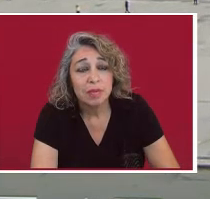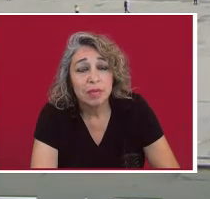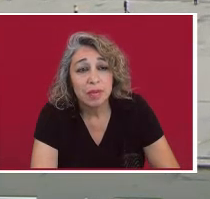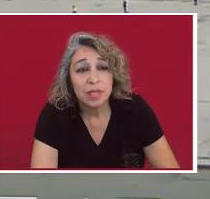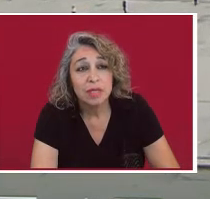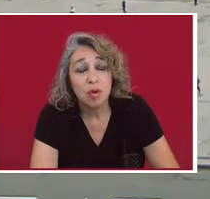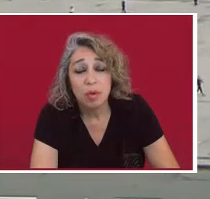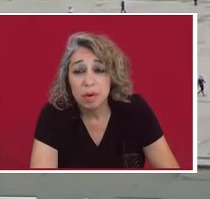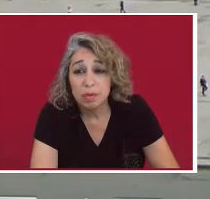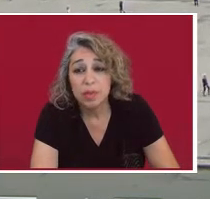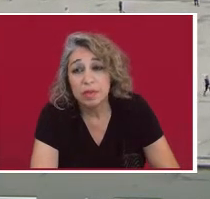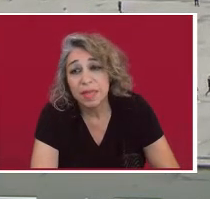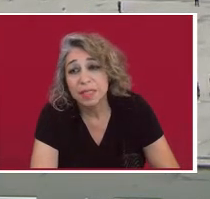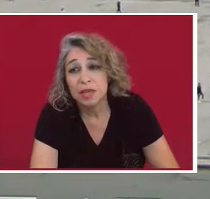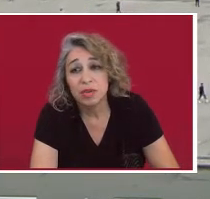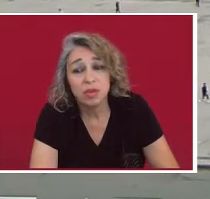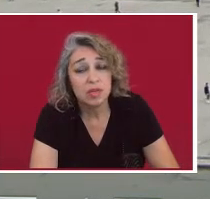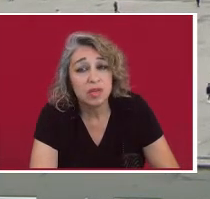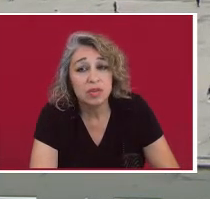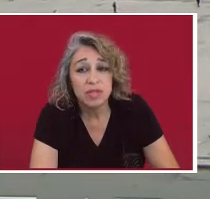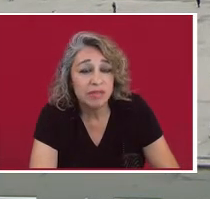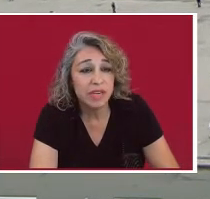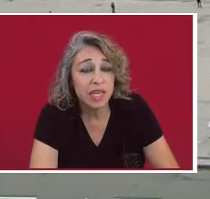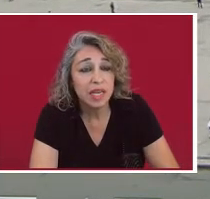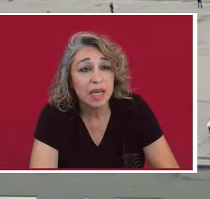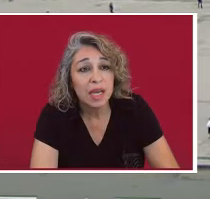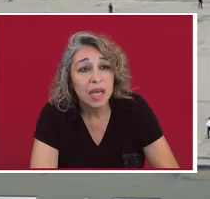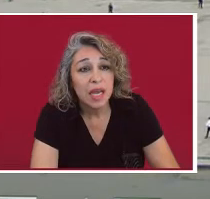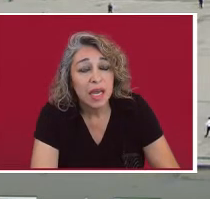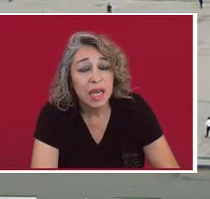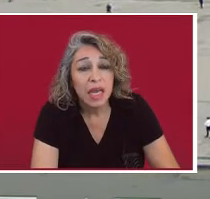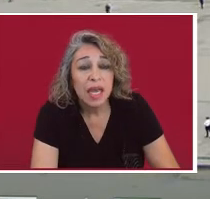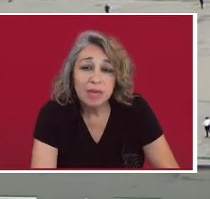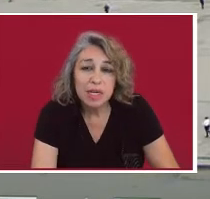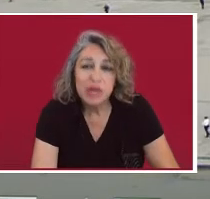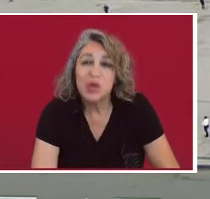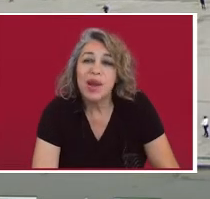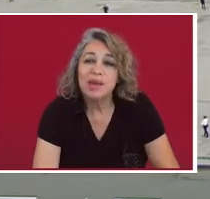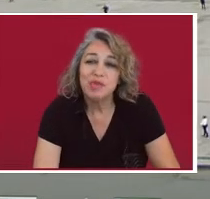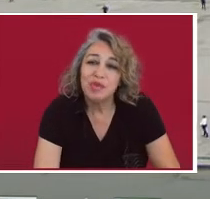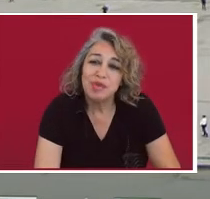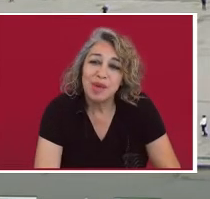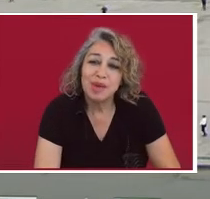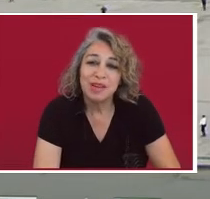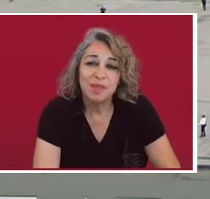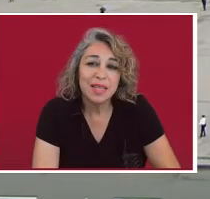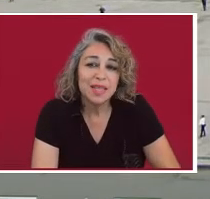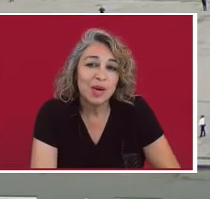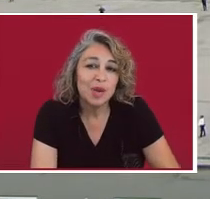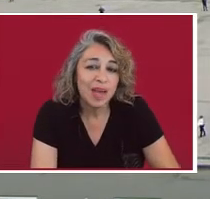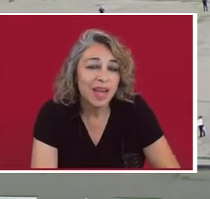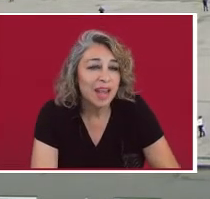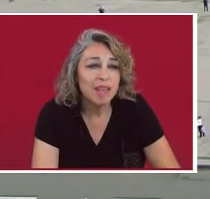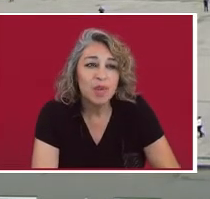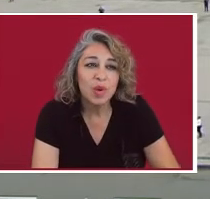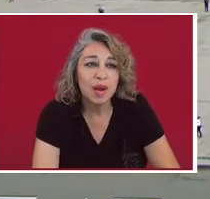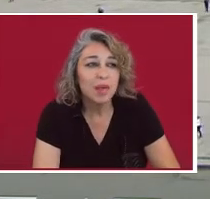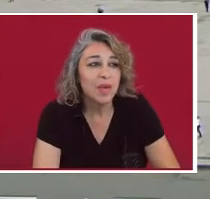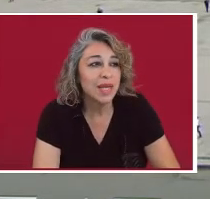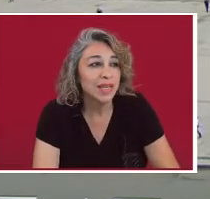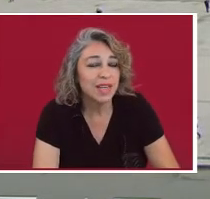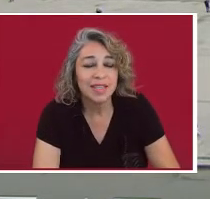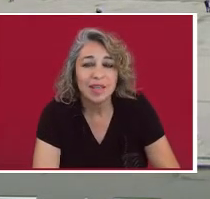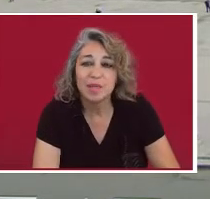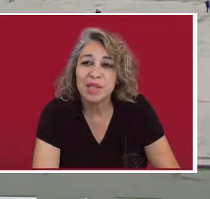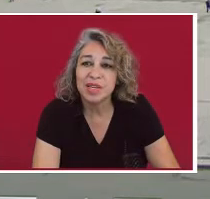It was horrible in Mexico. There was no safety. And let me tell you, I drove around in Mexico, and everywhere I